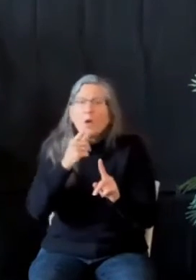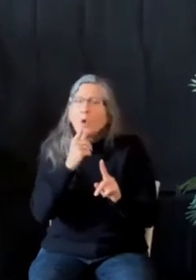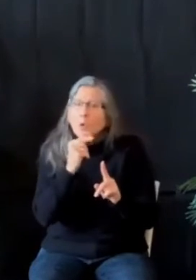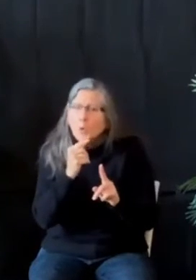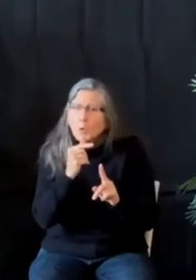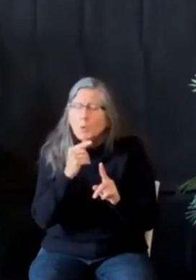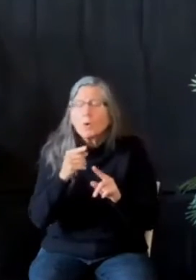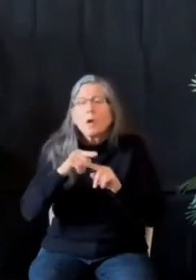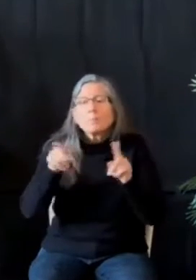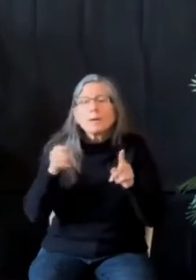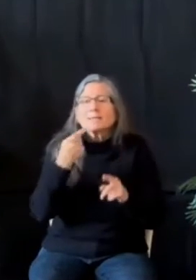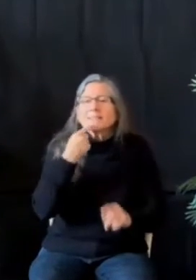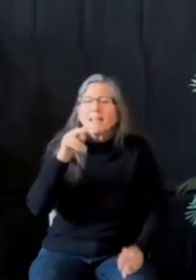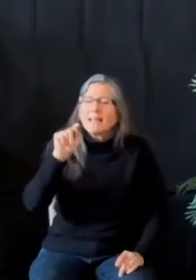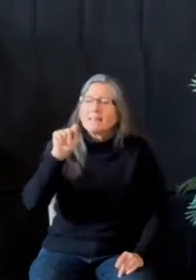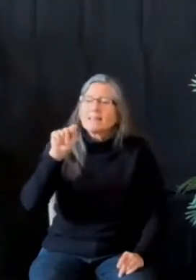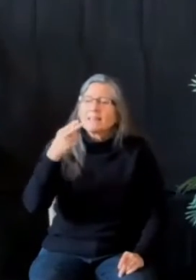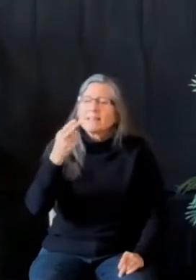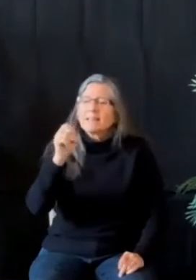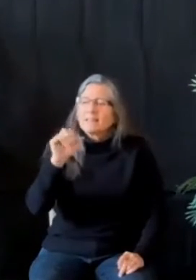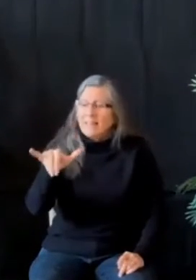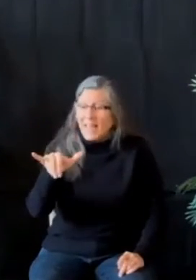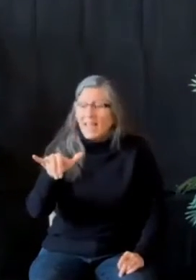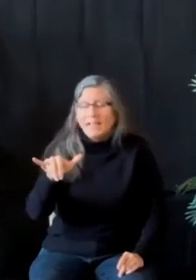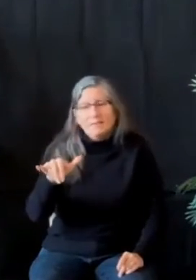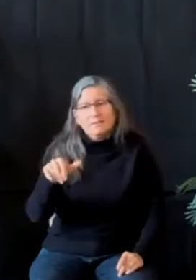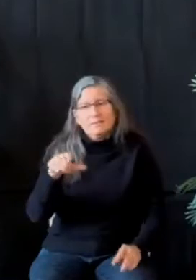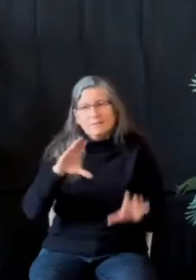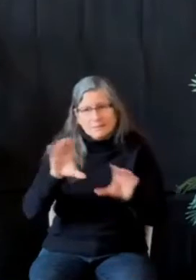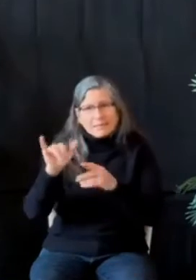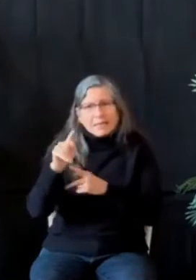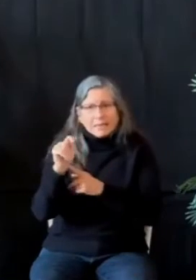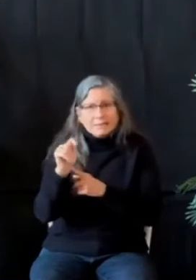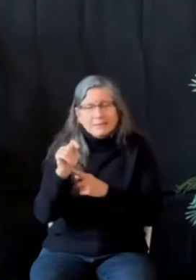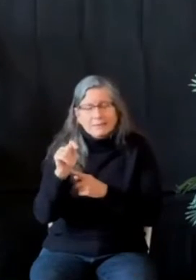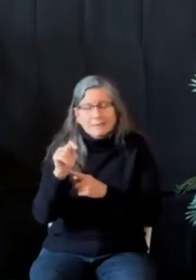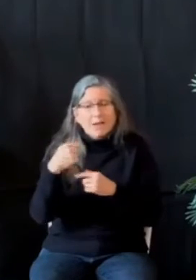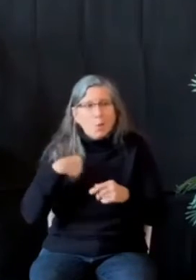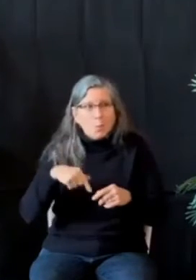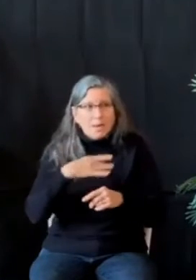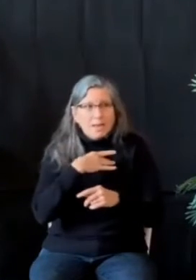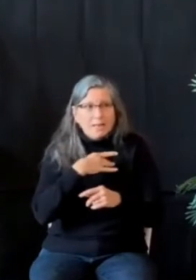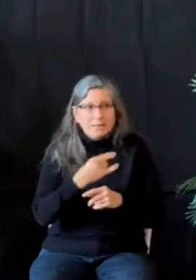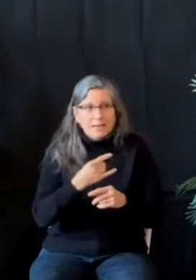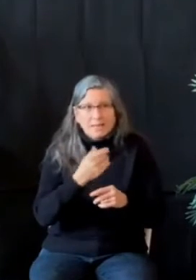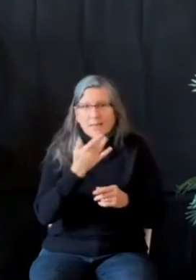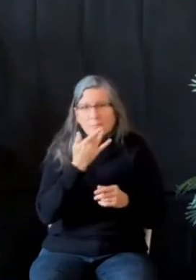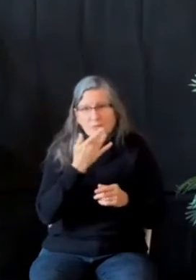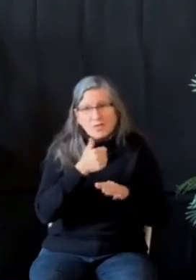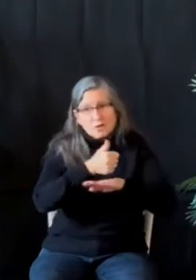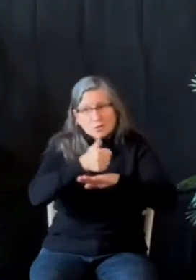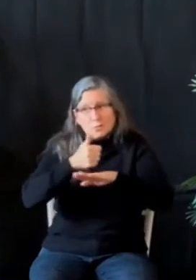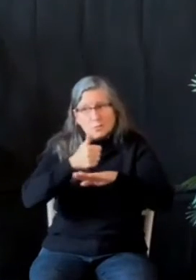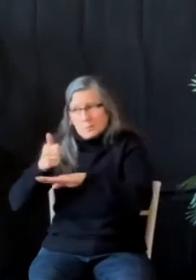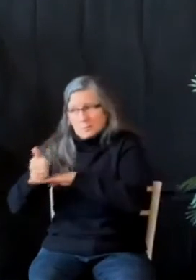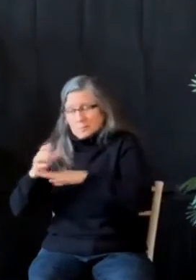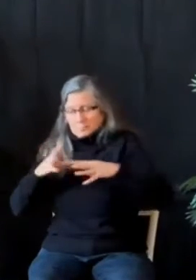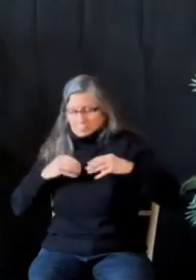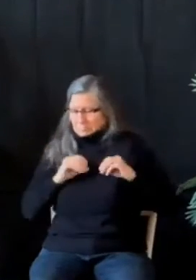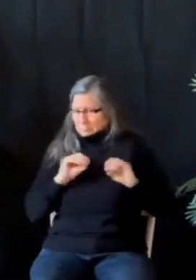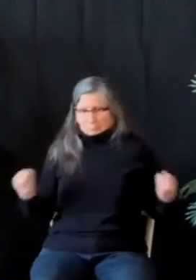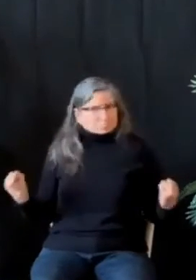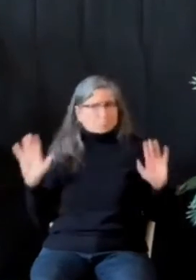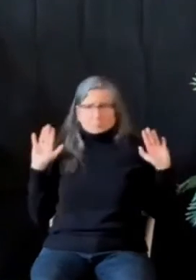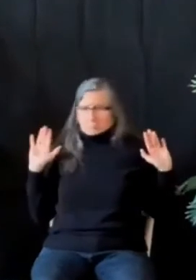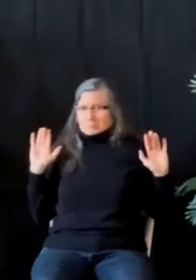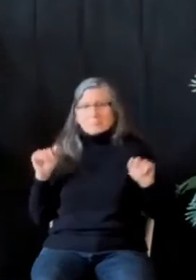know. But they lived in our house too, you know. Nonetheless, we like to blame others. Now, we like to blame